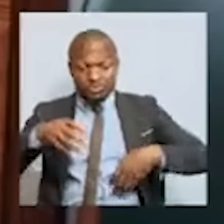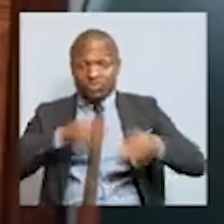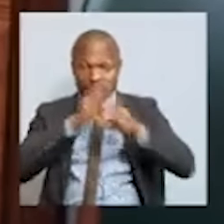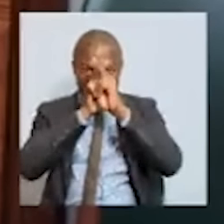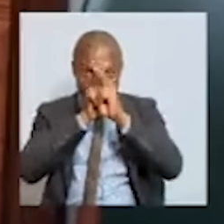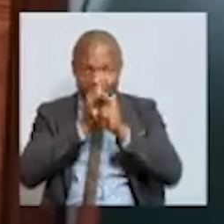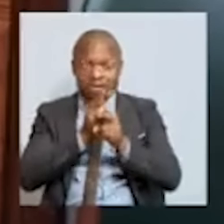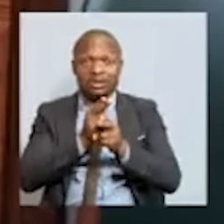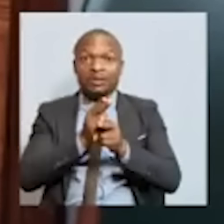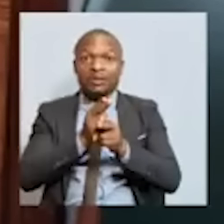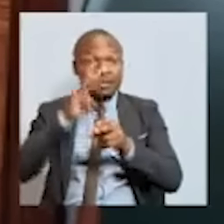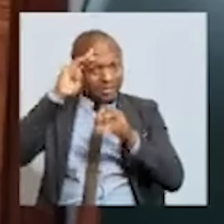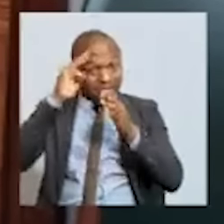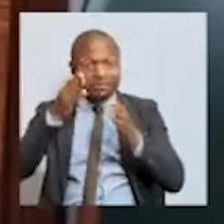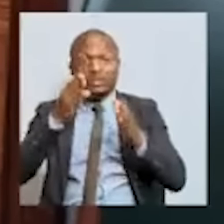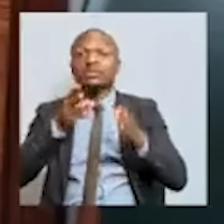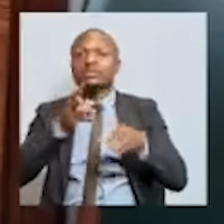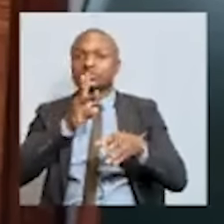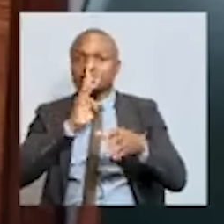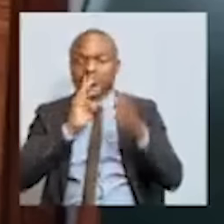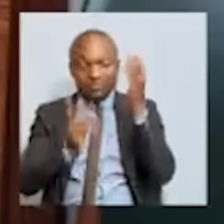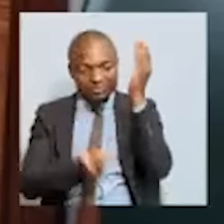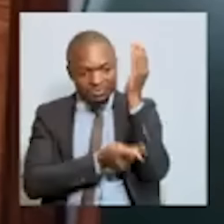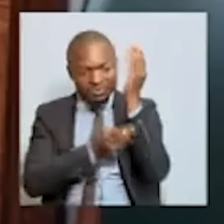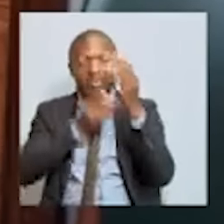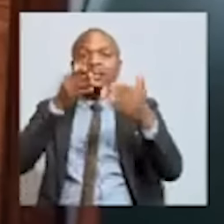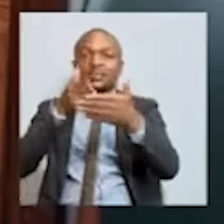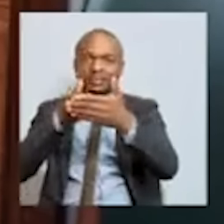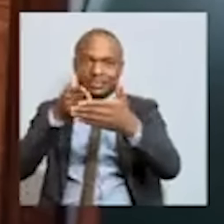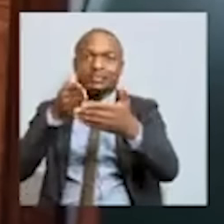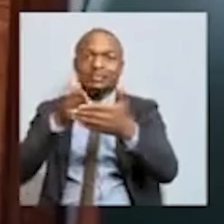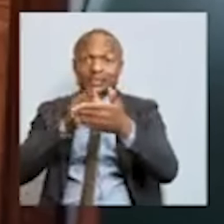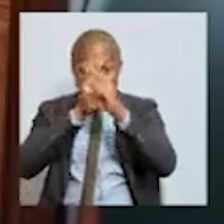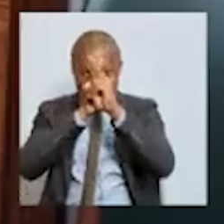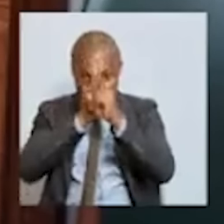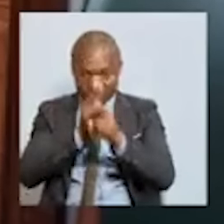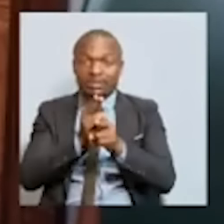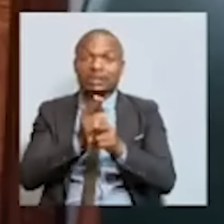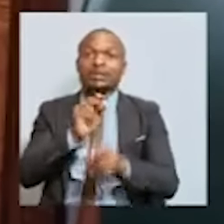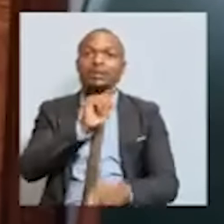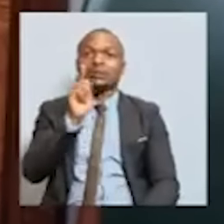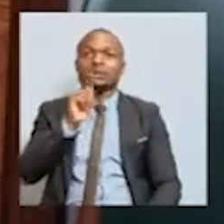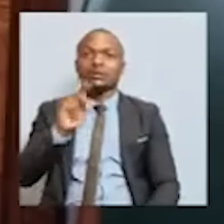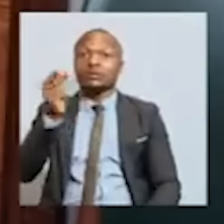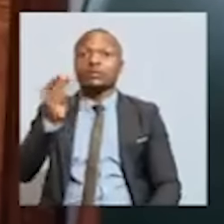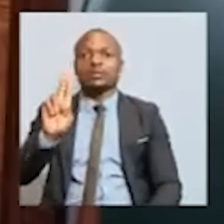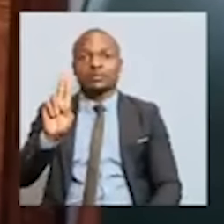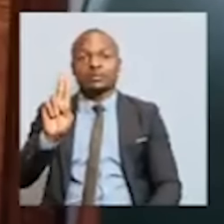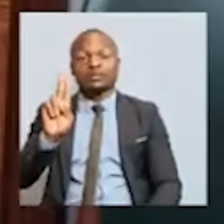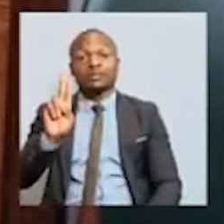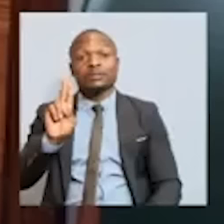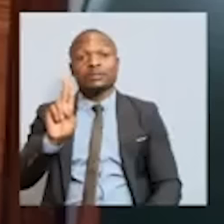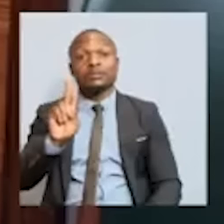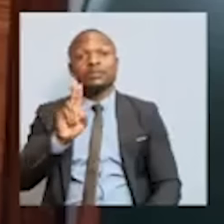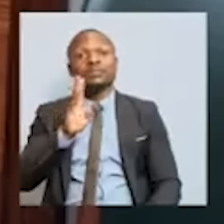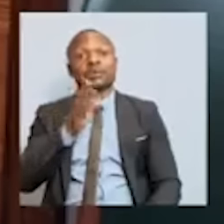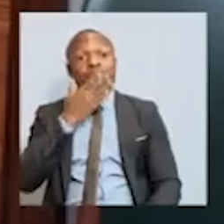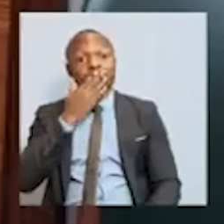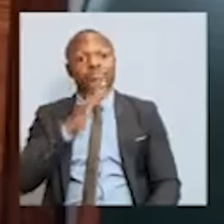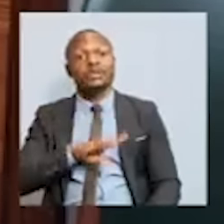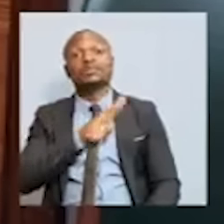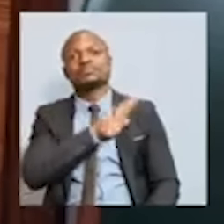M. Imposha MP against Mr. Munir Zulu MP for his alleged unethical